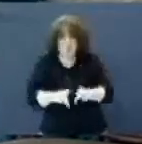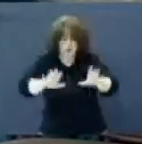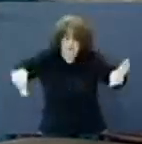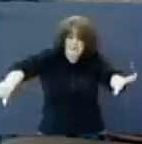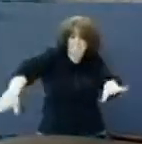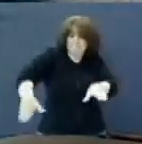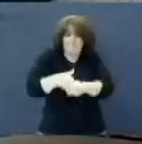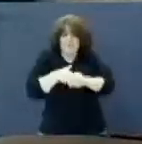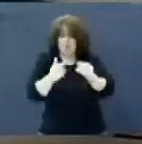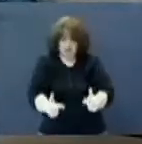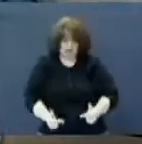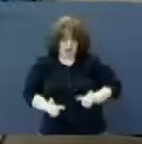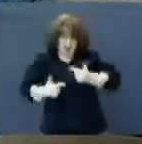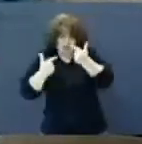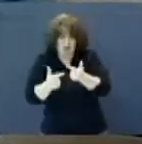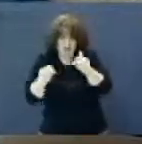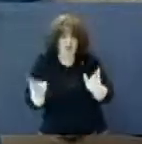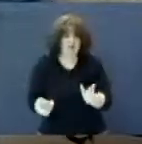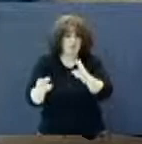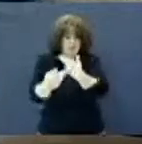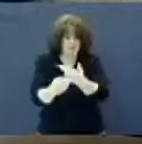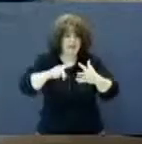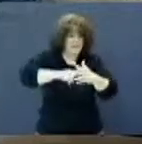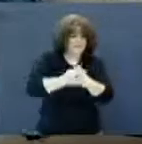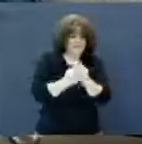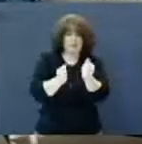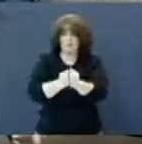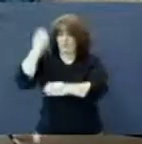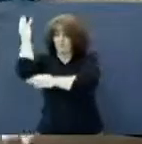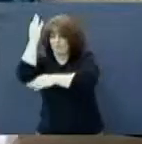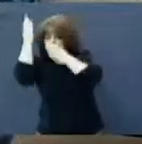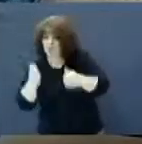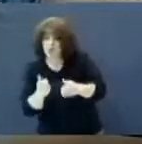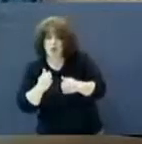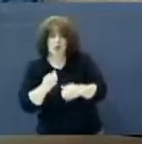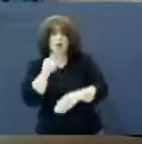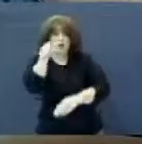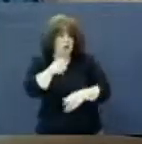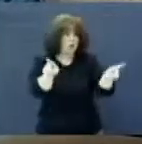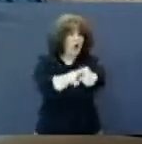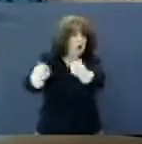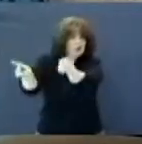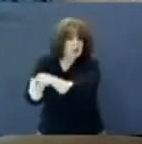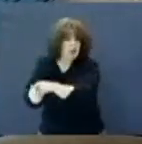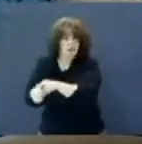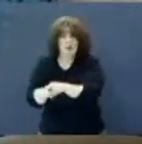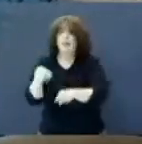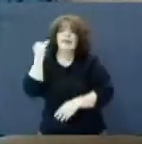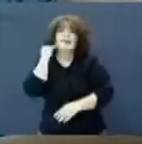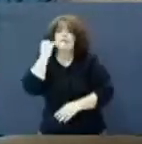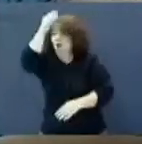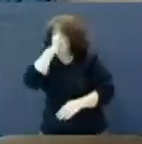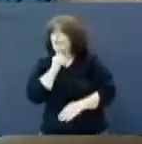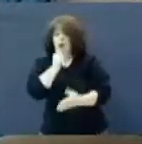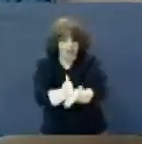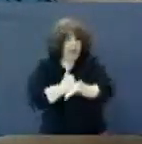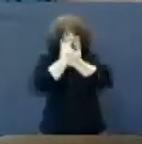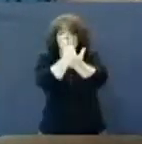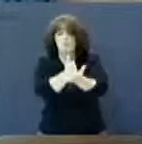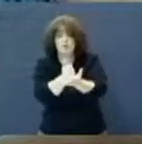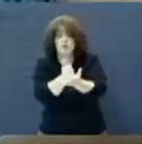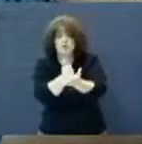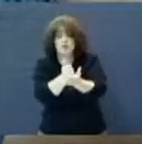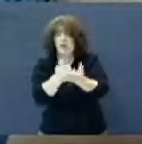marriage, every life in this room, starting with this preacher right on down to you. And unless we have God helping us, unless we find